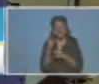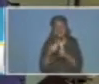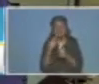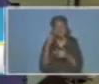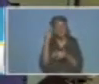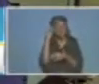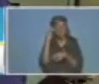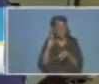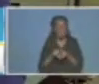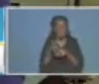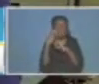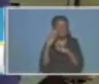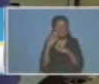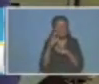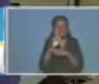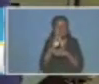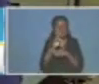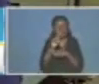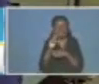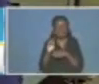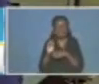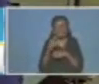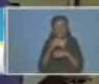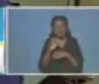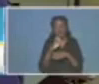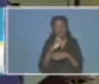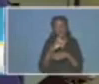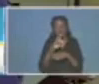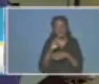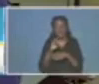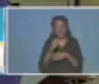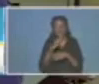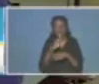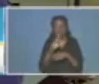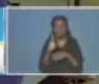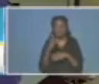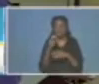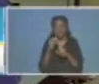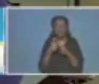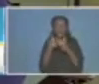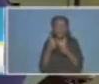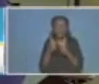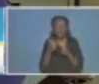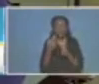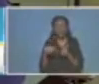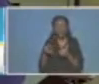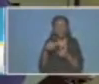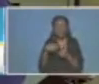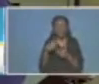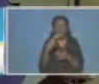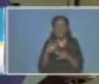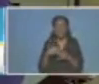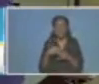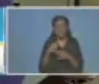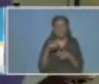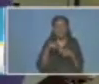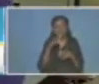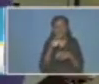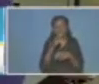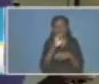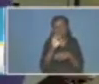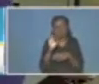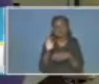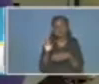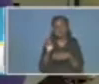Award and was renamed the Governor General's Youth Awards in 1996. More than 30,000 young Bahamians have engaged